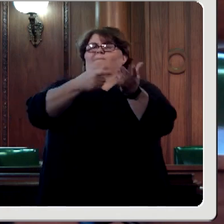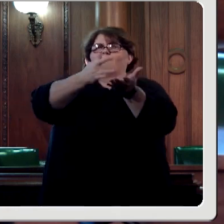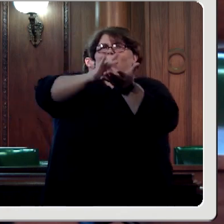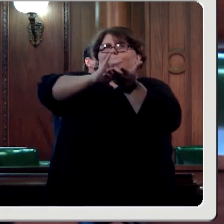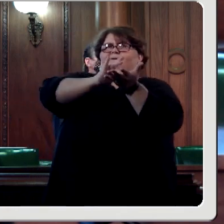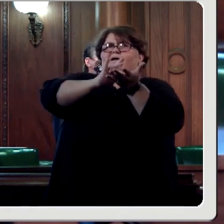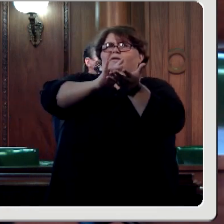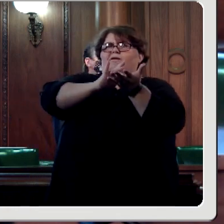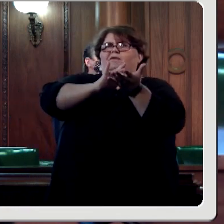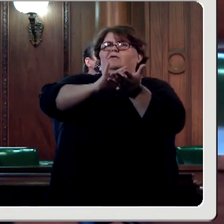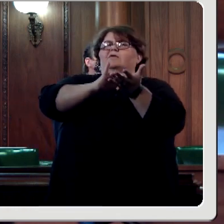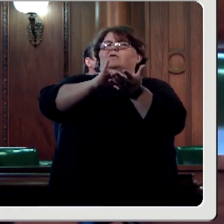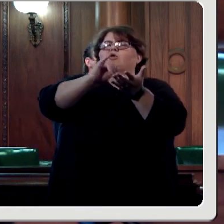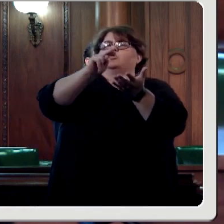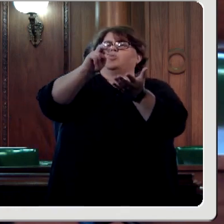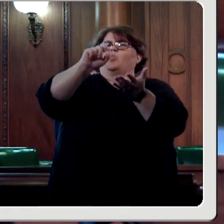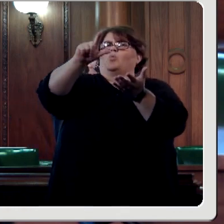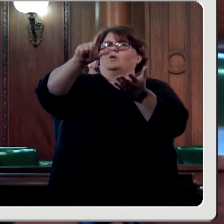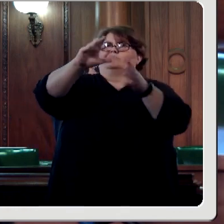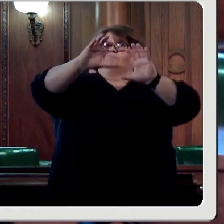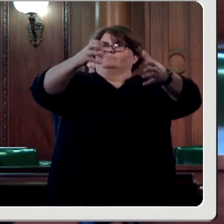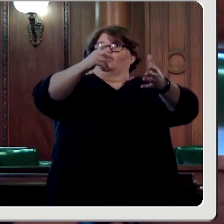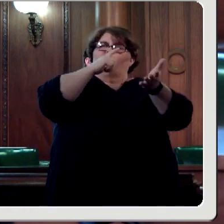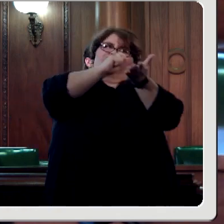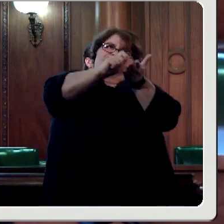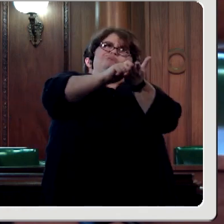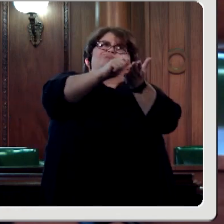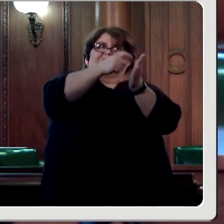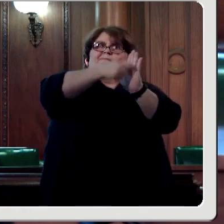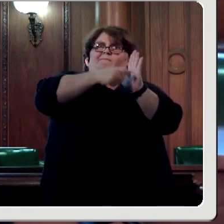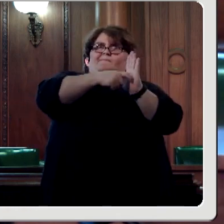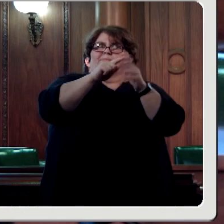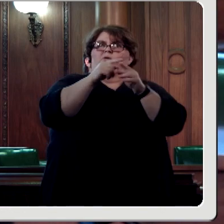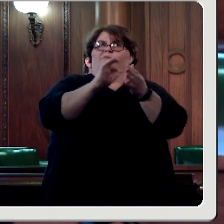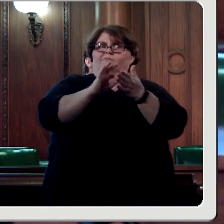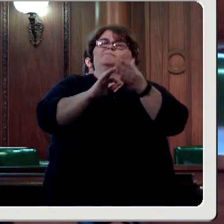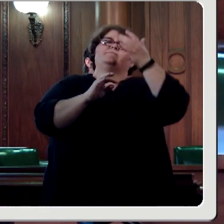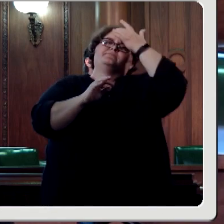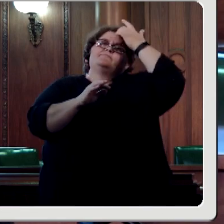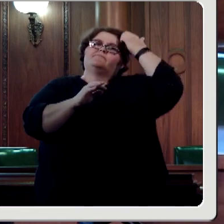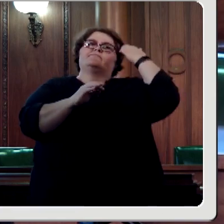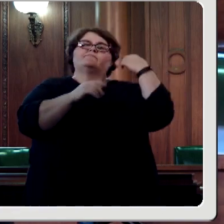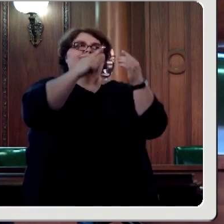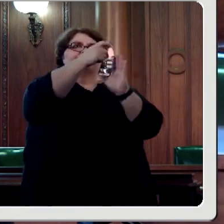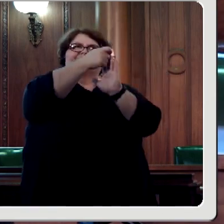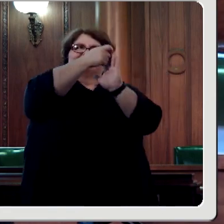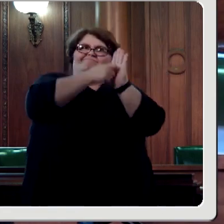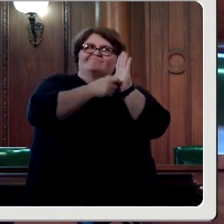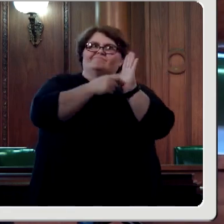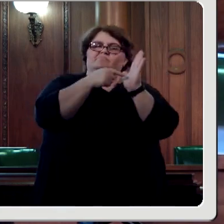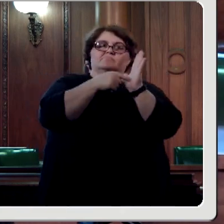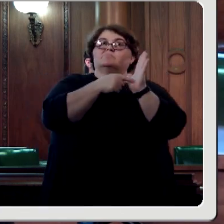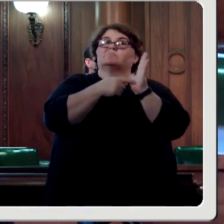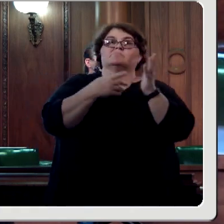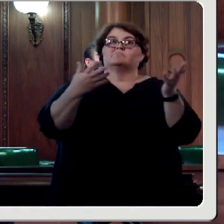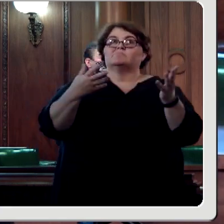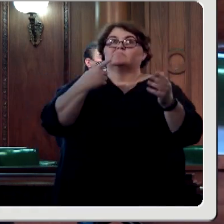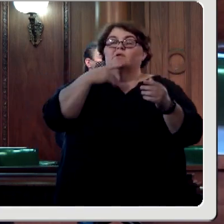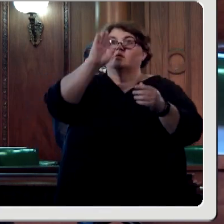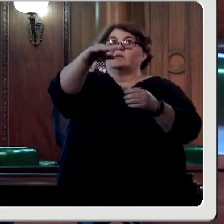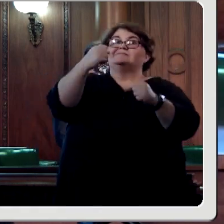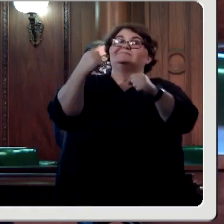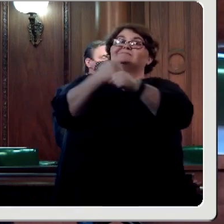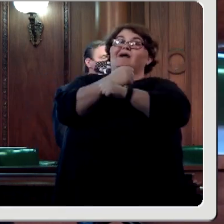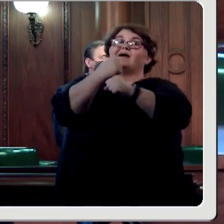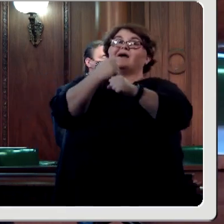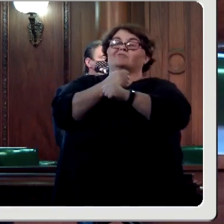research and opinion pieces articulating the grim nature of the statistics and